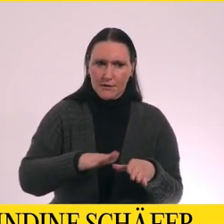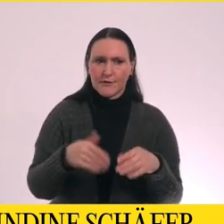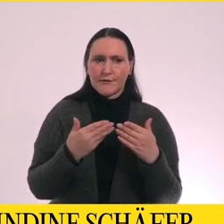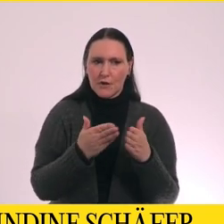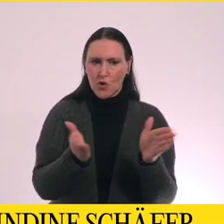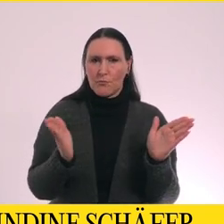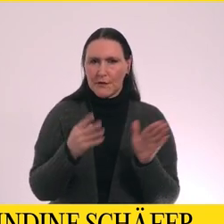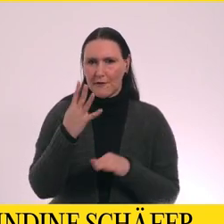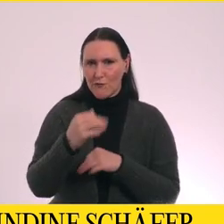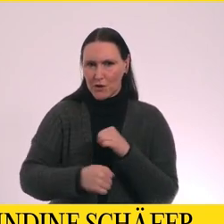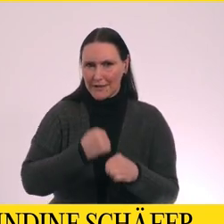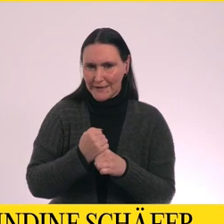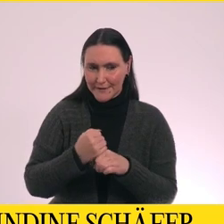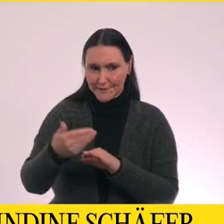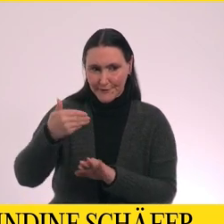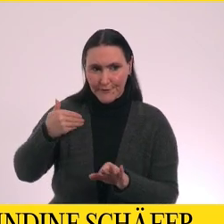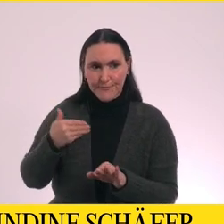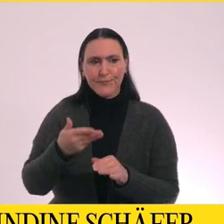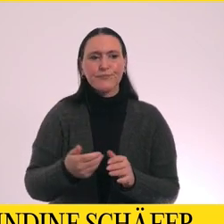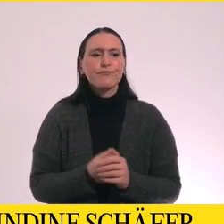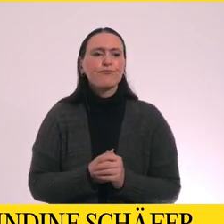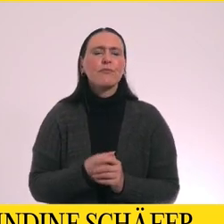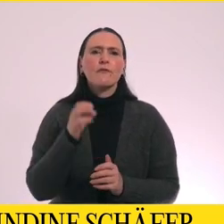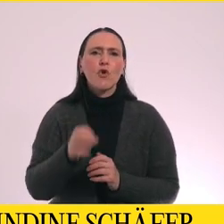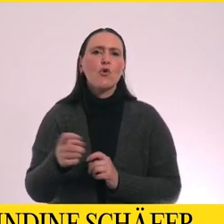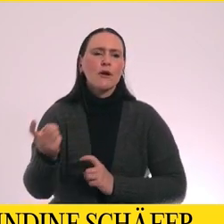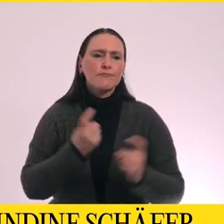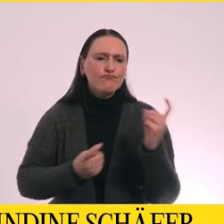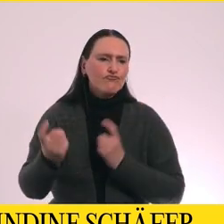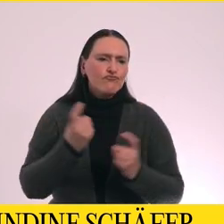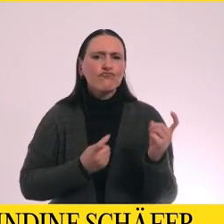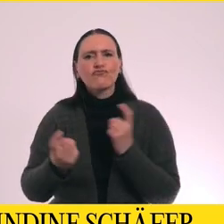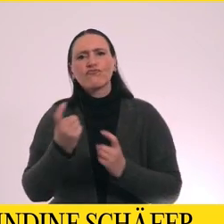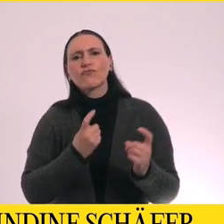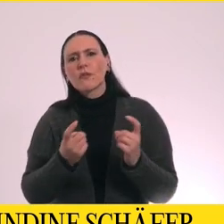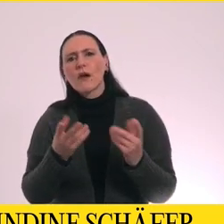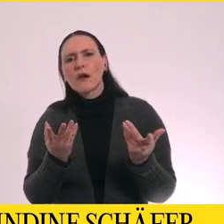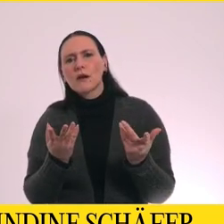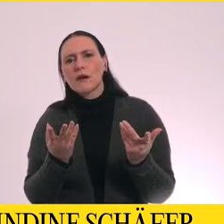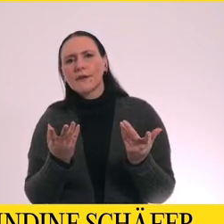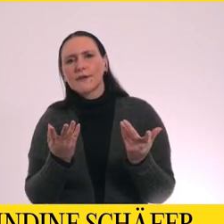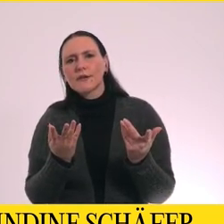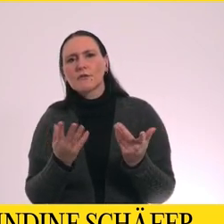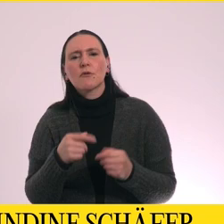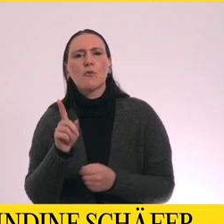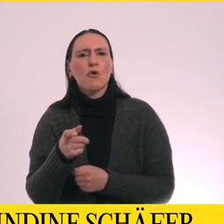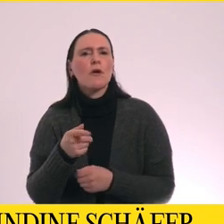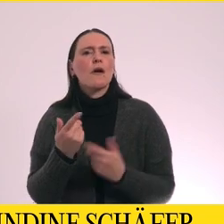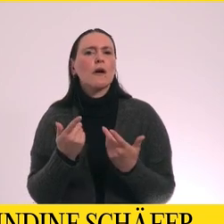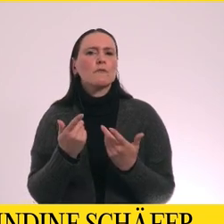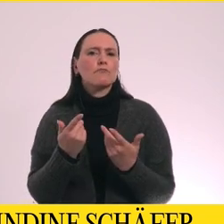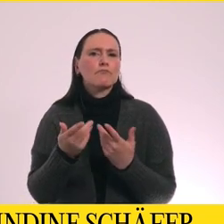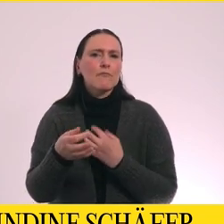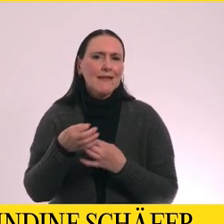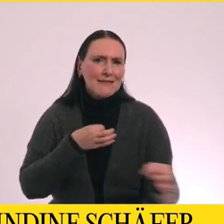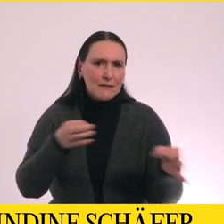Migration Politics, where we focus on issues of displacement, migration,